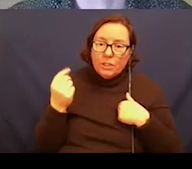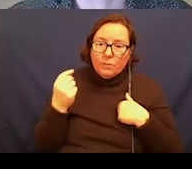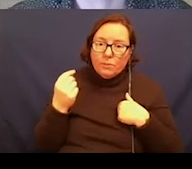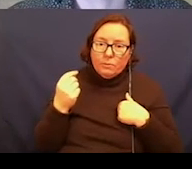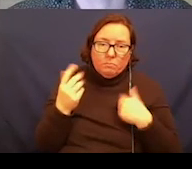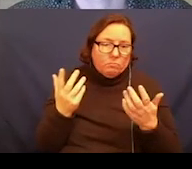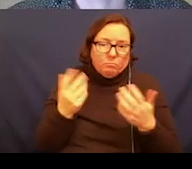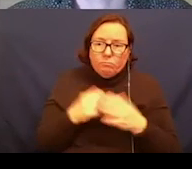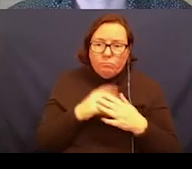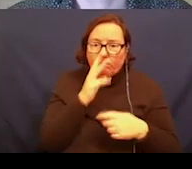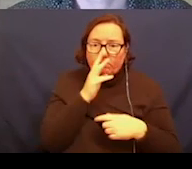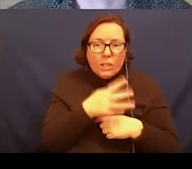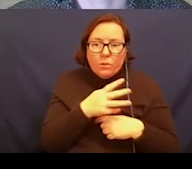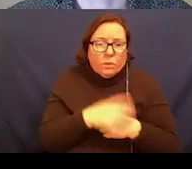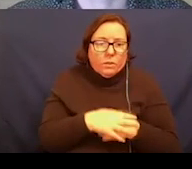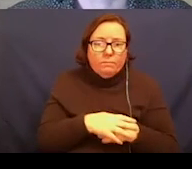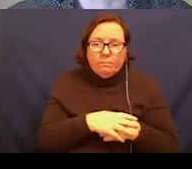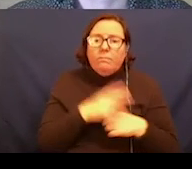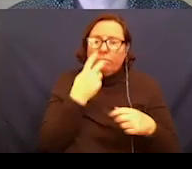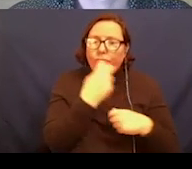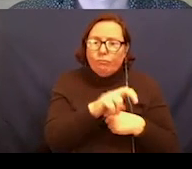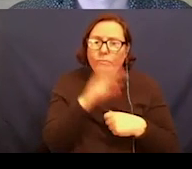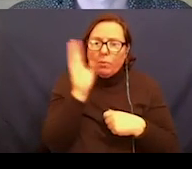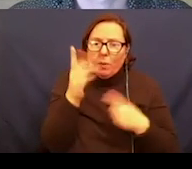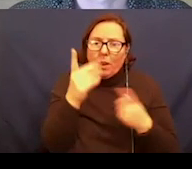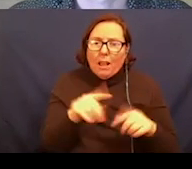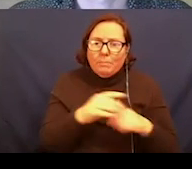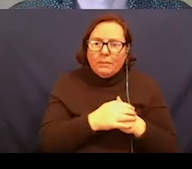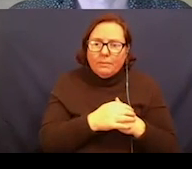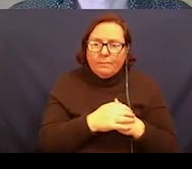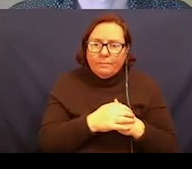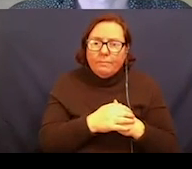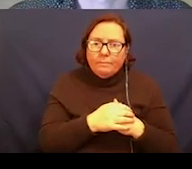then you would simply ignore the opt-out reply card.